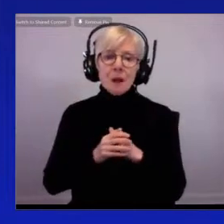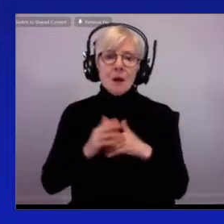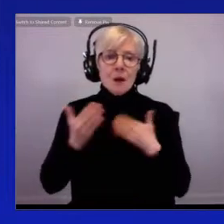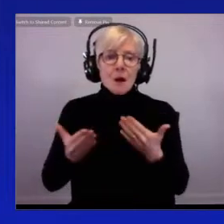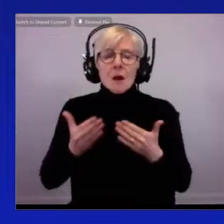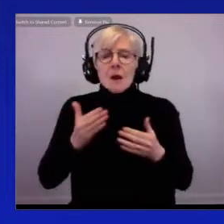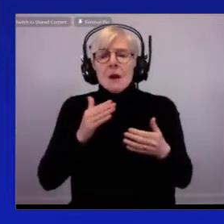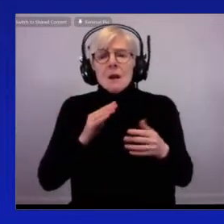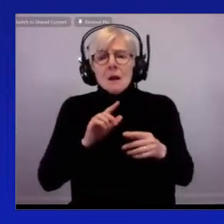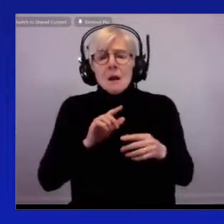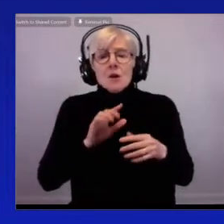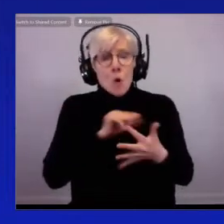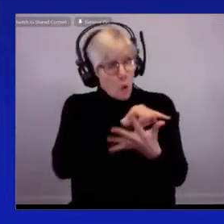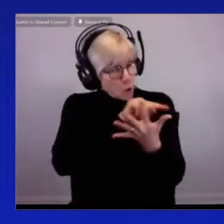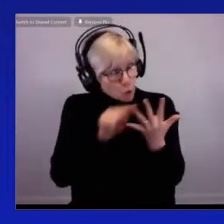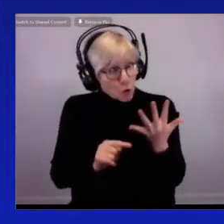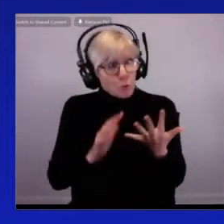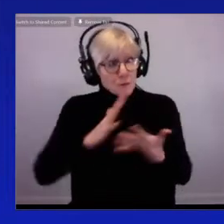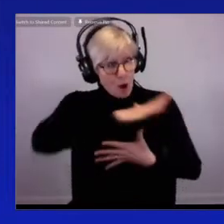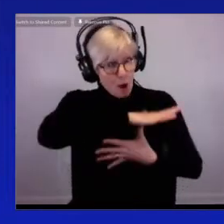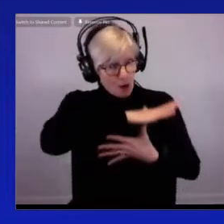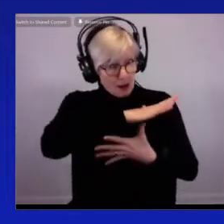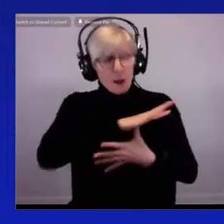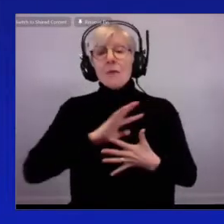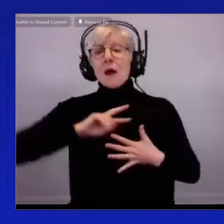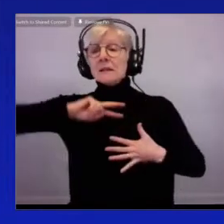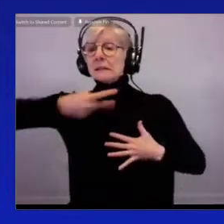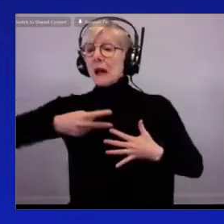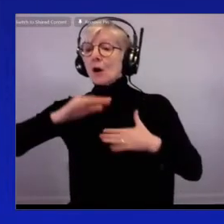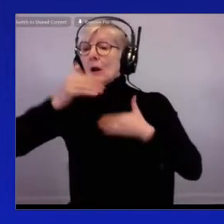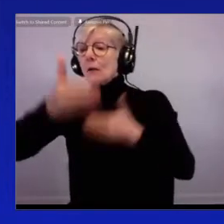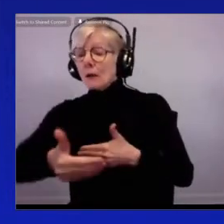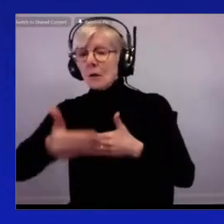different populations, we'll look at how to present this information.